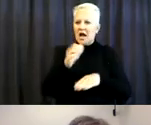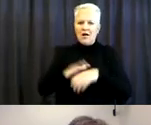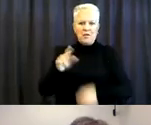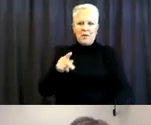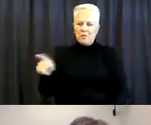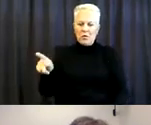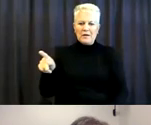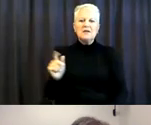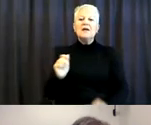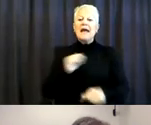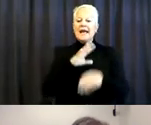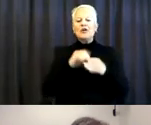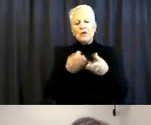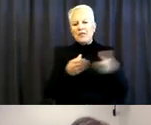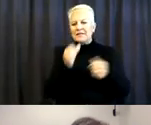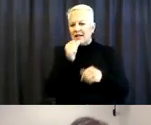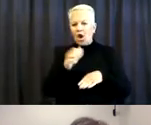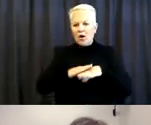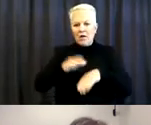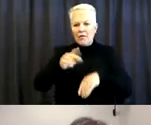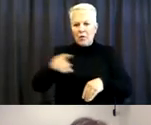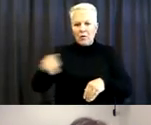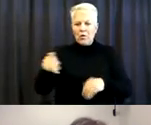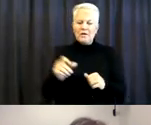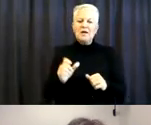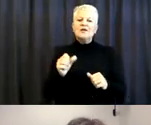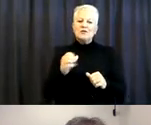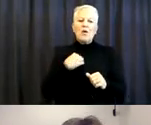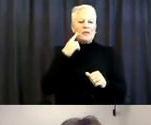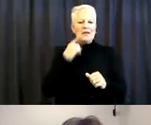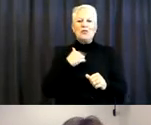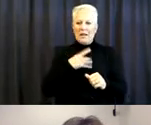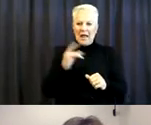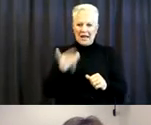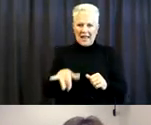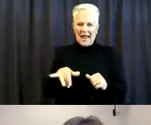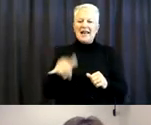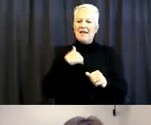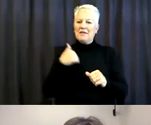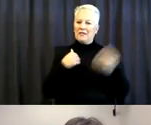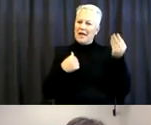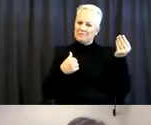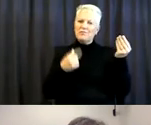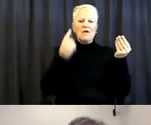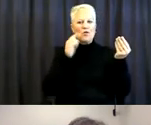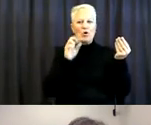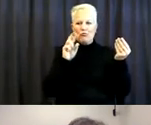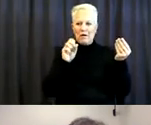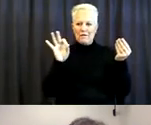PowerPoint, including things that aren't on the PowerPoint. So I think you're going to like that, having that in hand for reference.